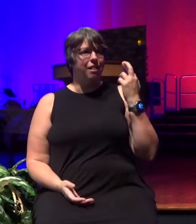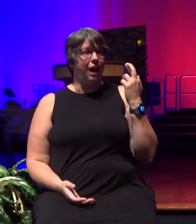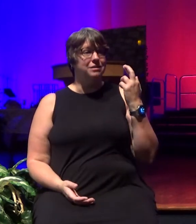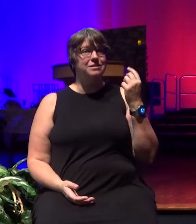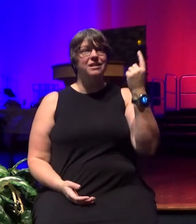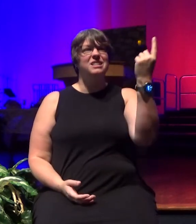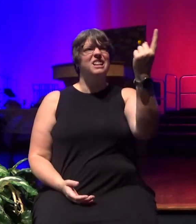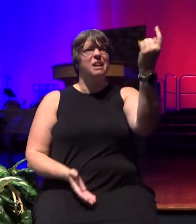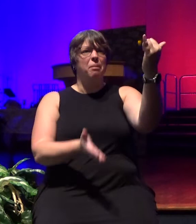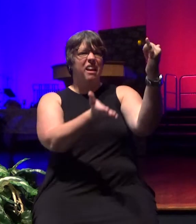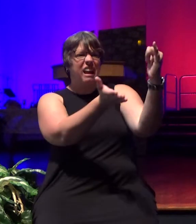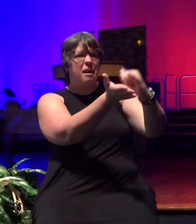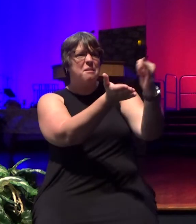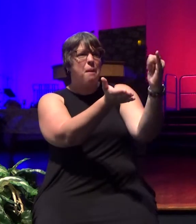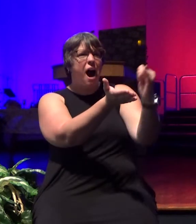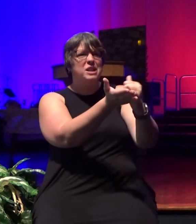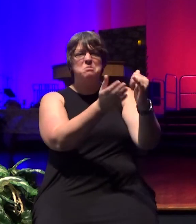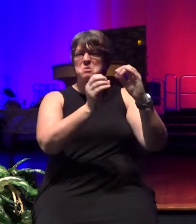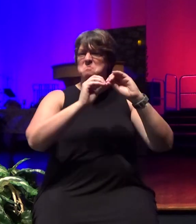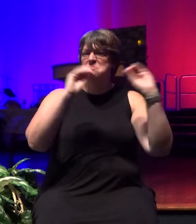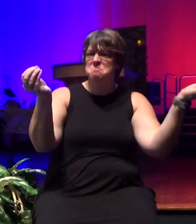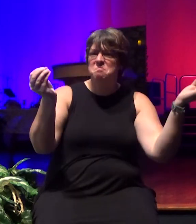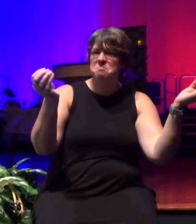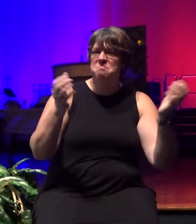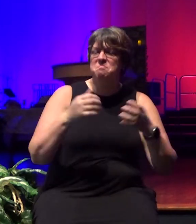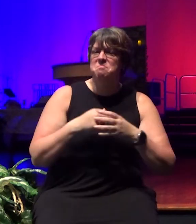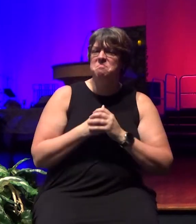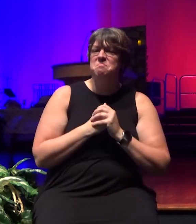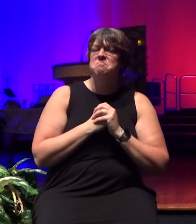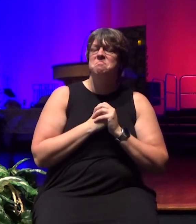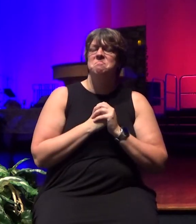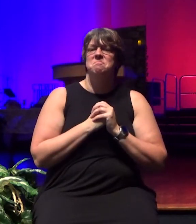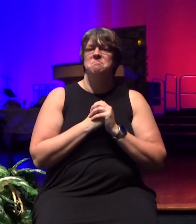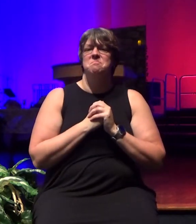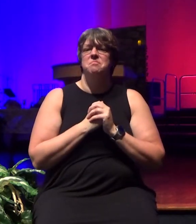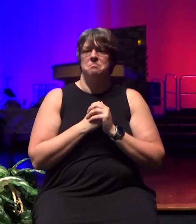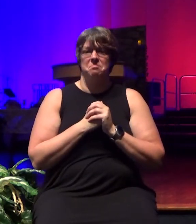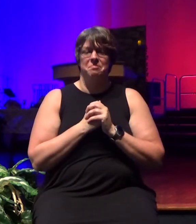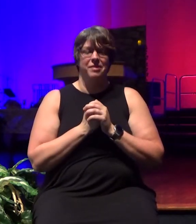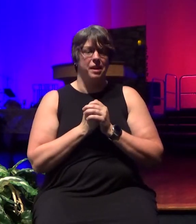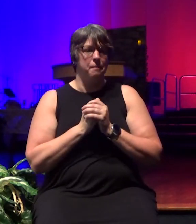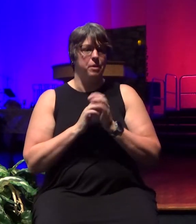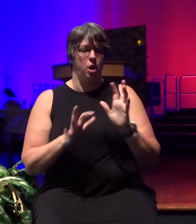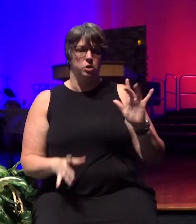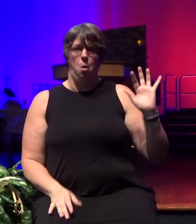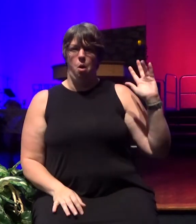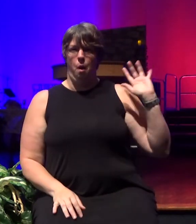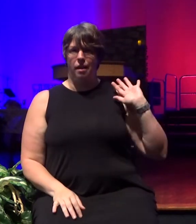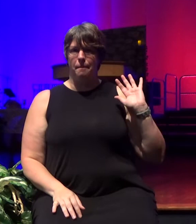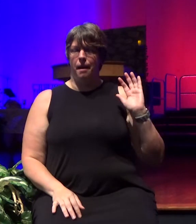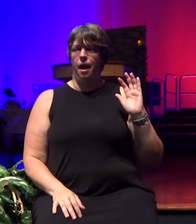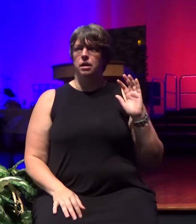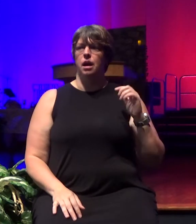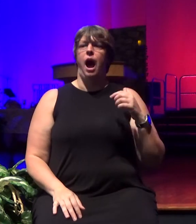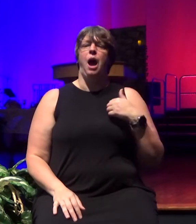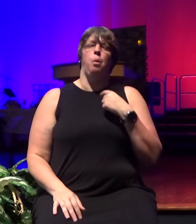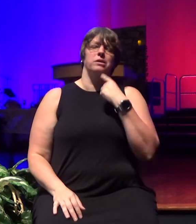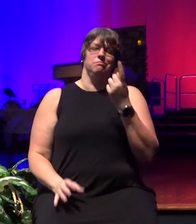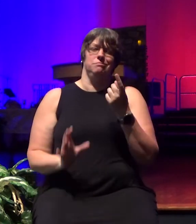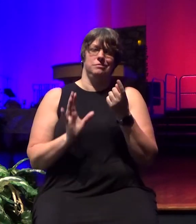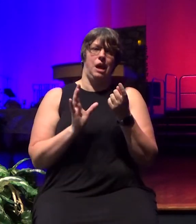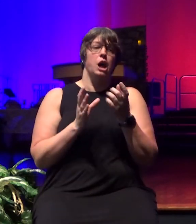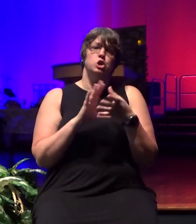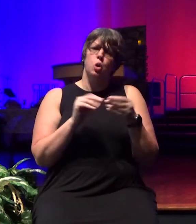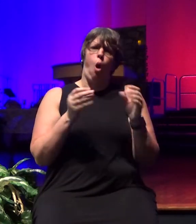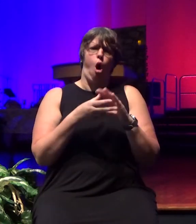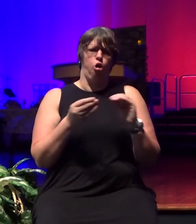way. Nothing. A while back, I want to refresh a story that I shared about a courageous lady named